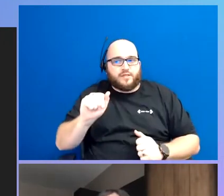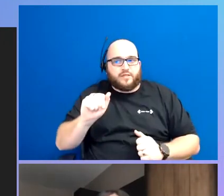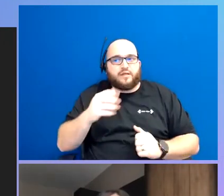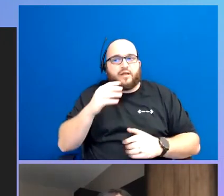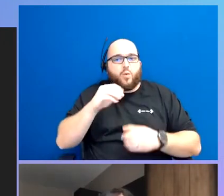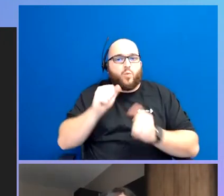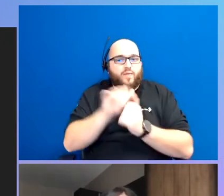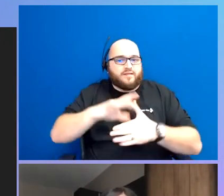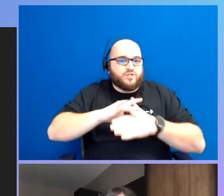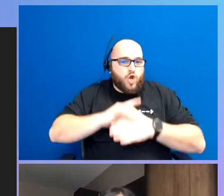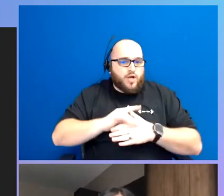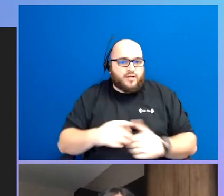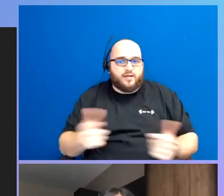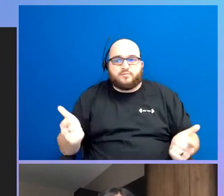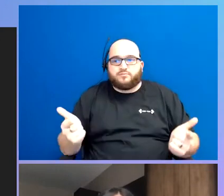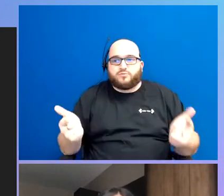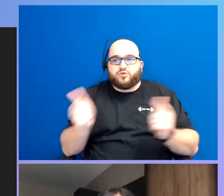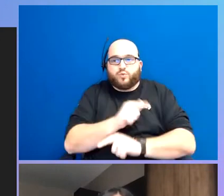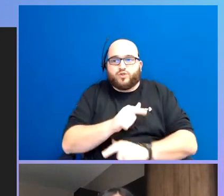its content.